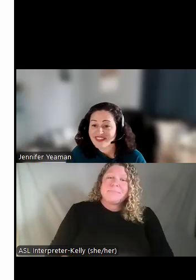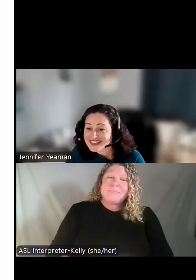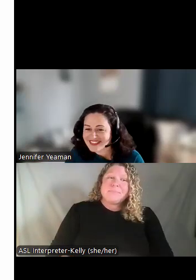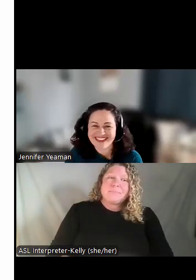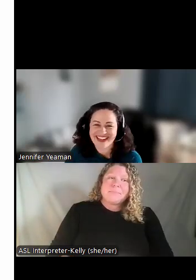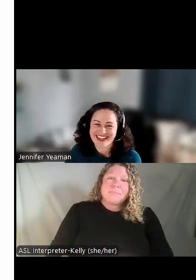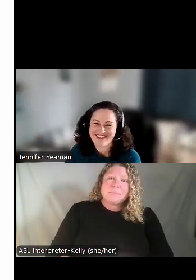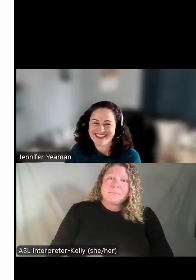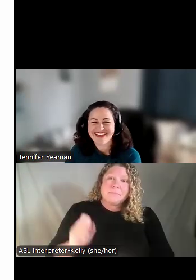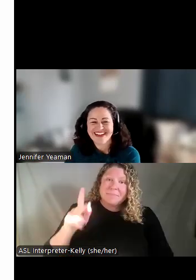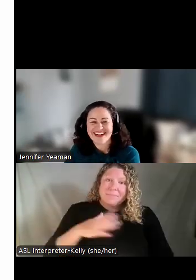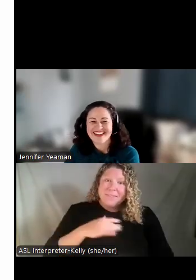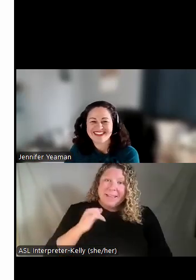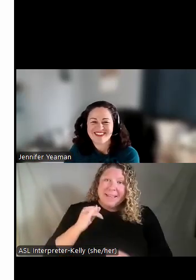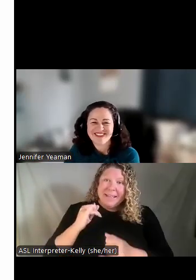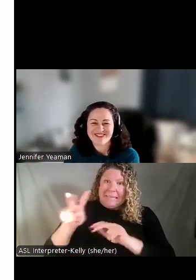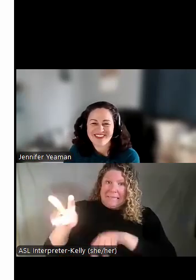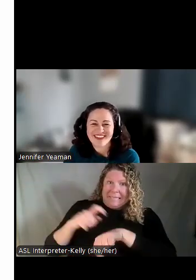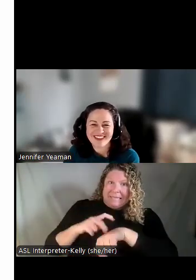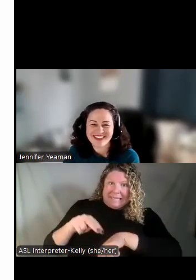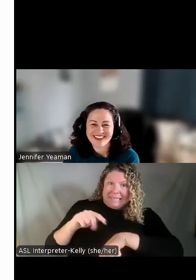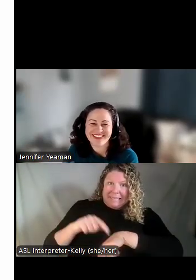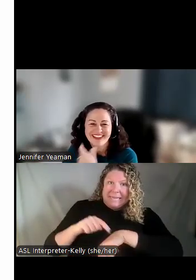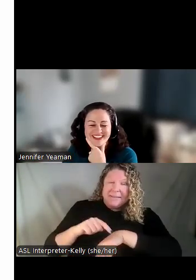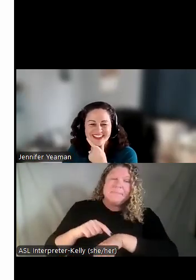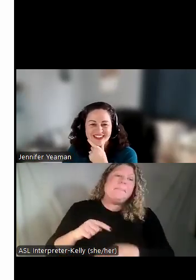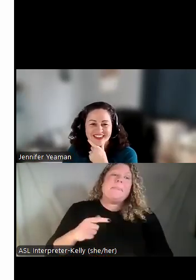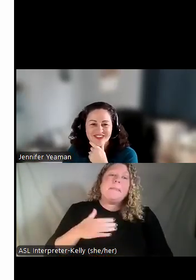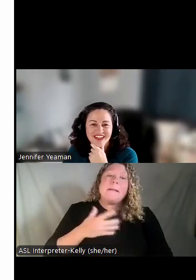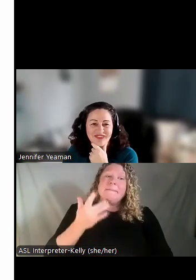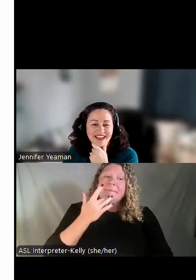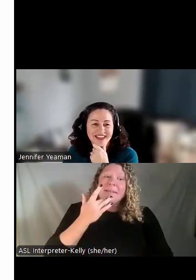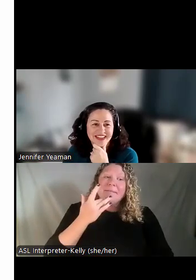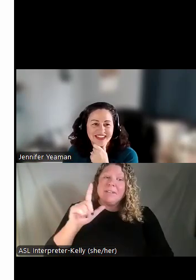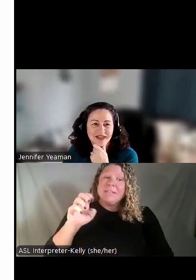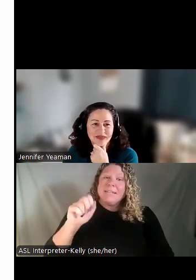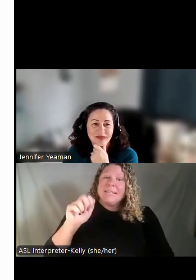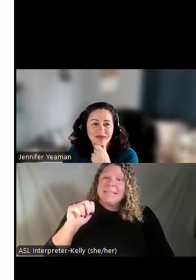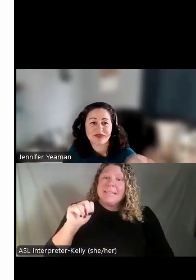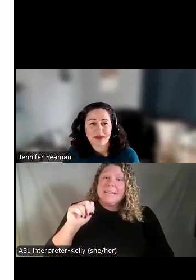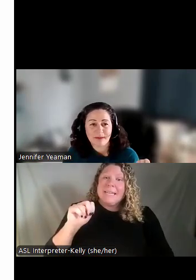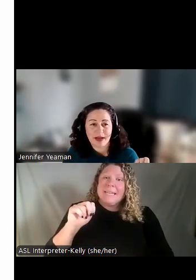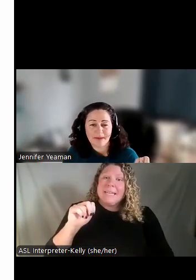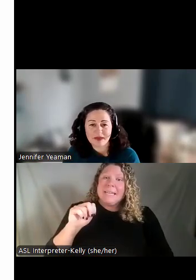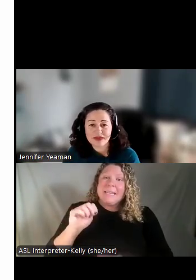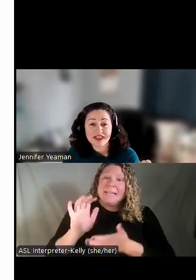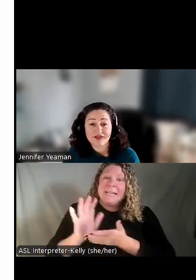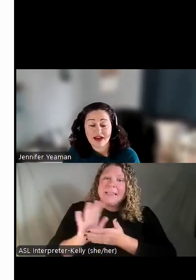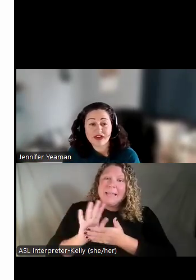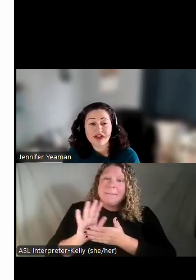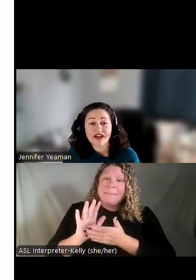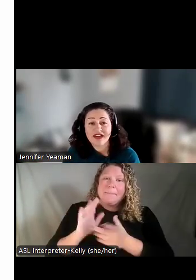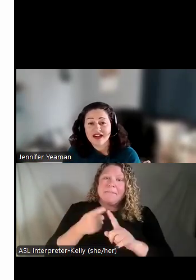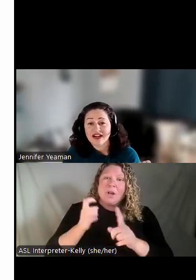Let's see, my last, I'm looking at time here. So my favorite lean related clip in a pilot comes from the movie